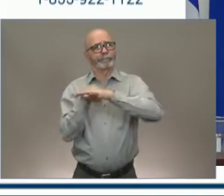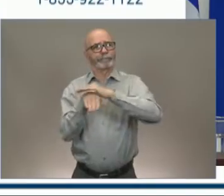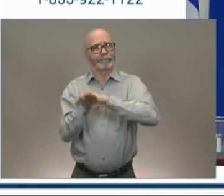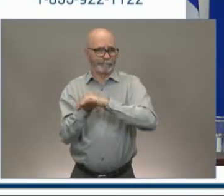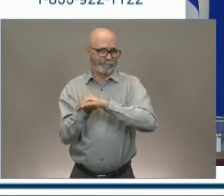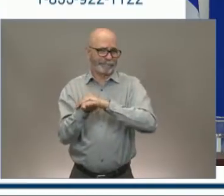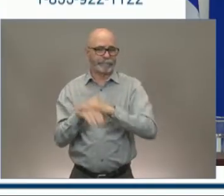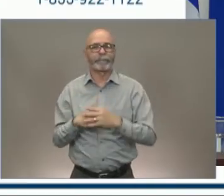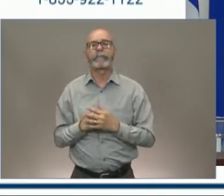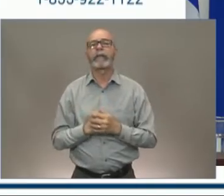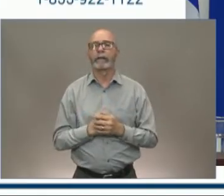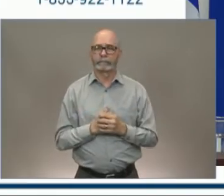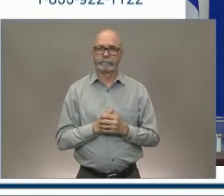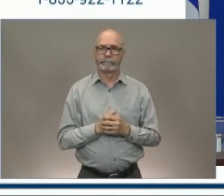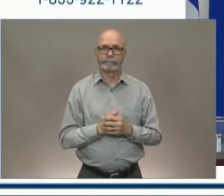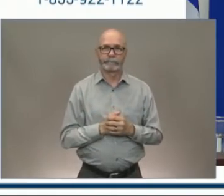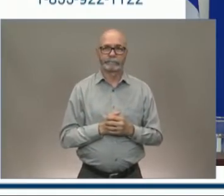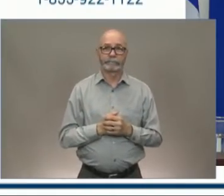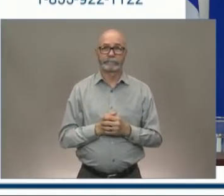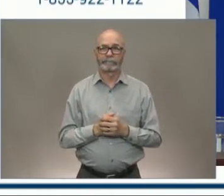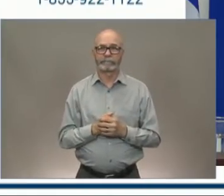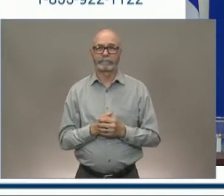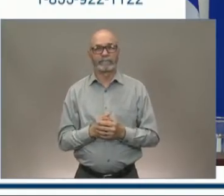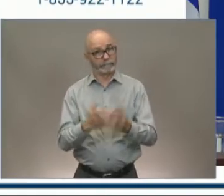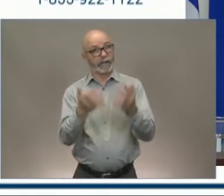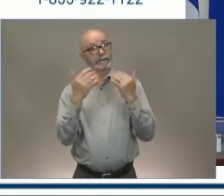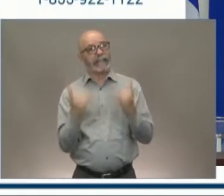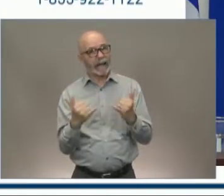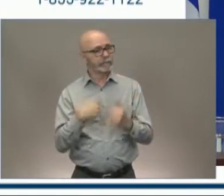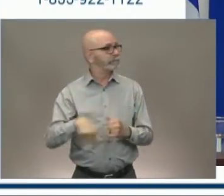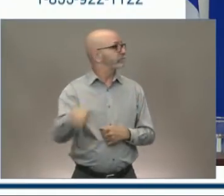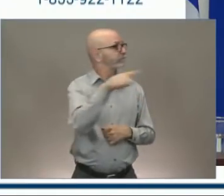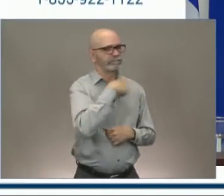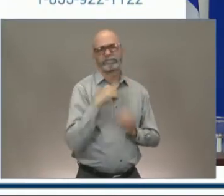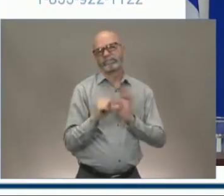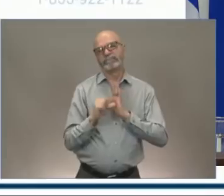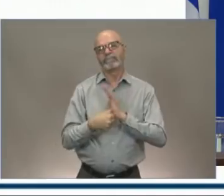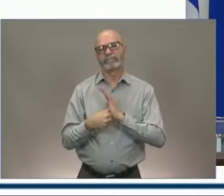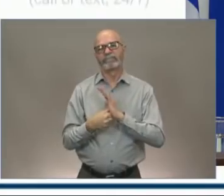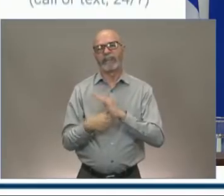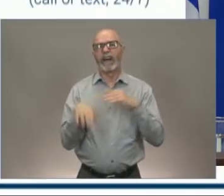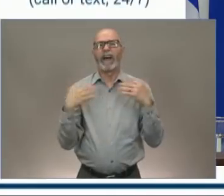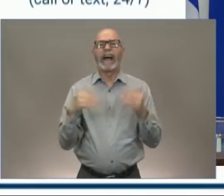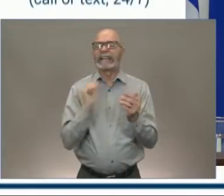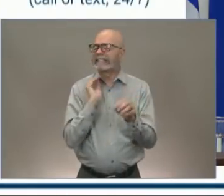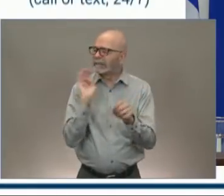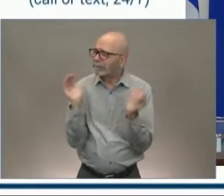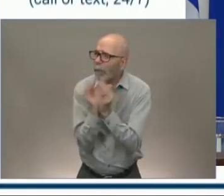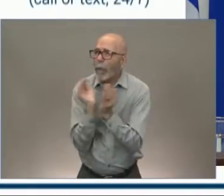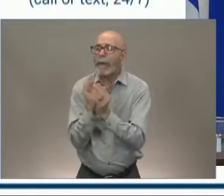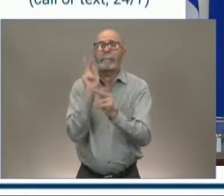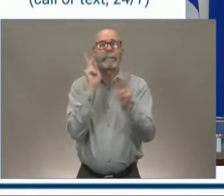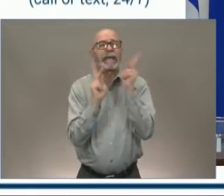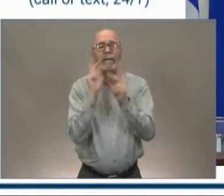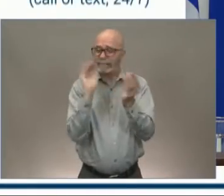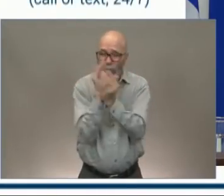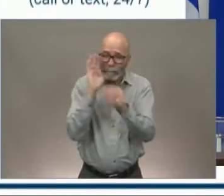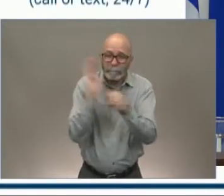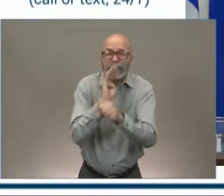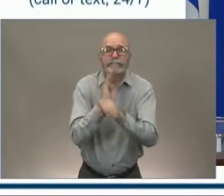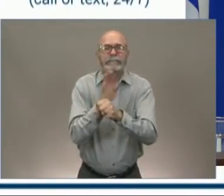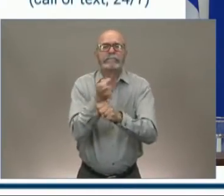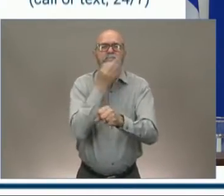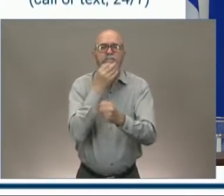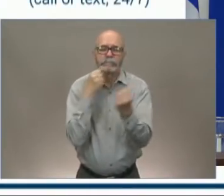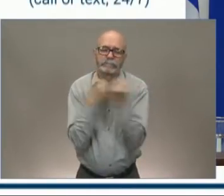Today, in recognition of the service sector, these small businesses that are really the backbone of the Nova Scotia economy, I'm announcing a $7